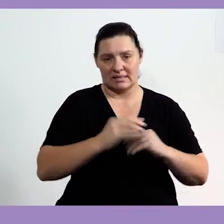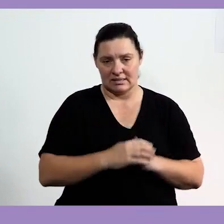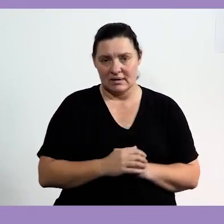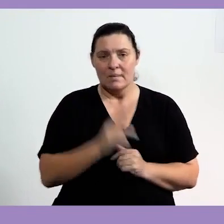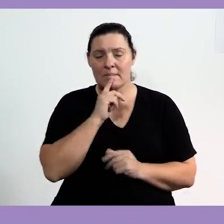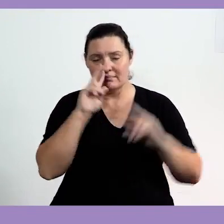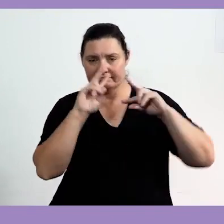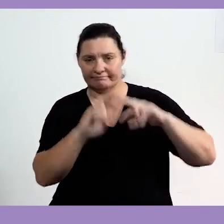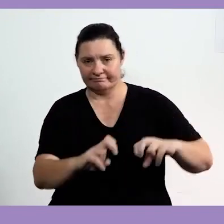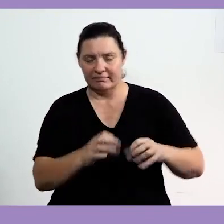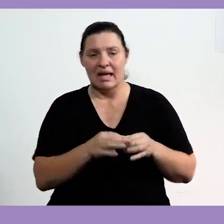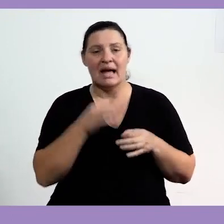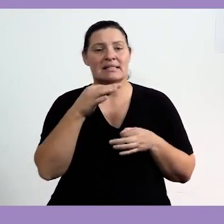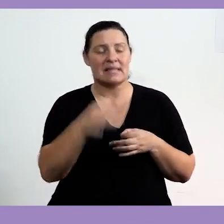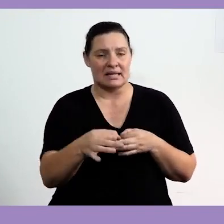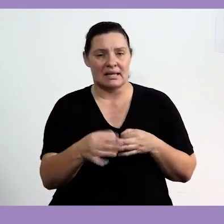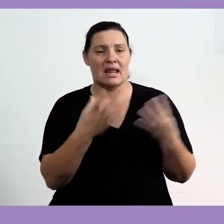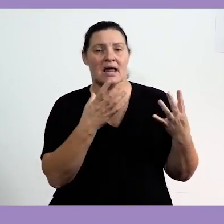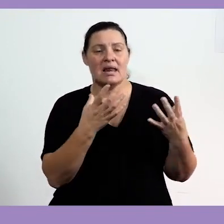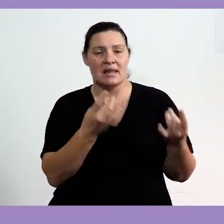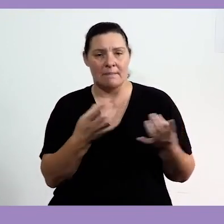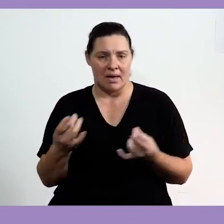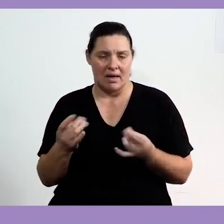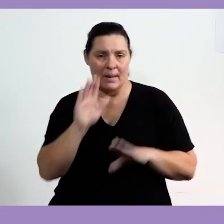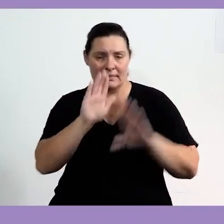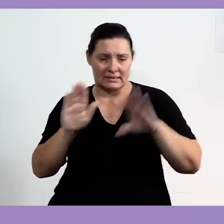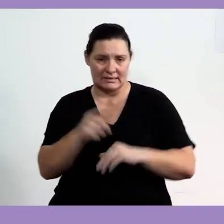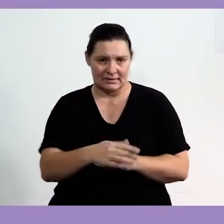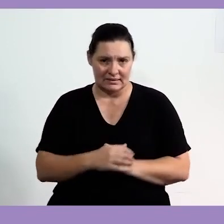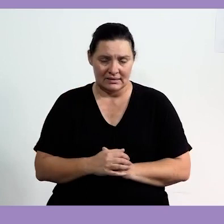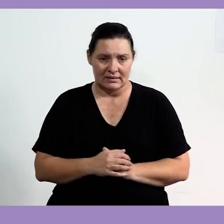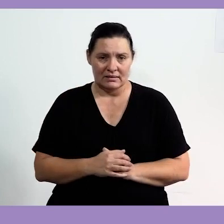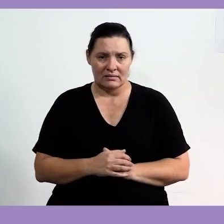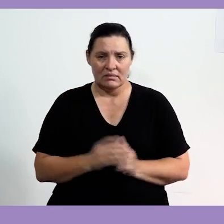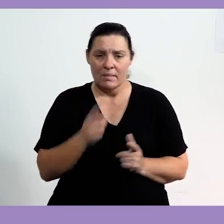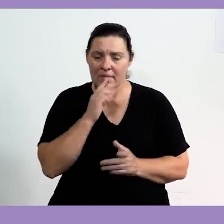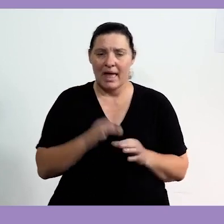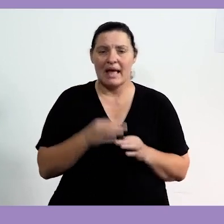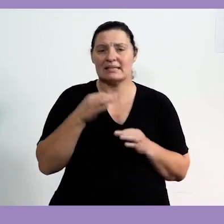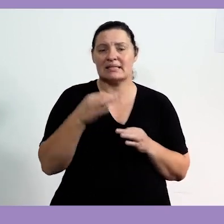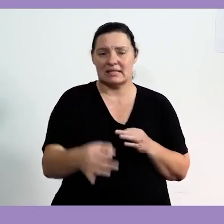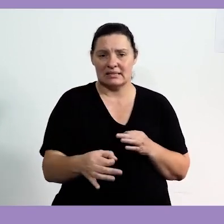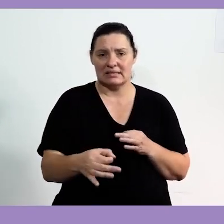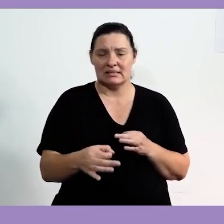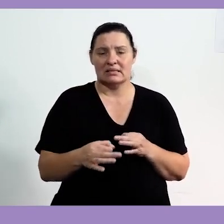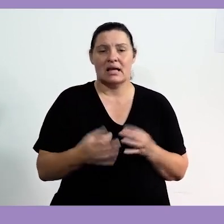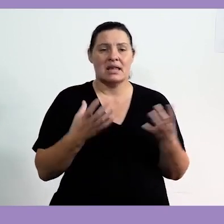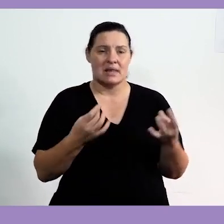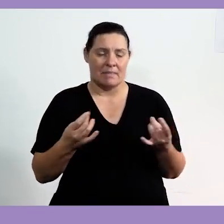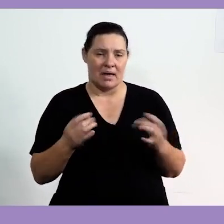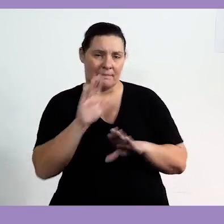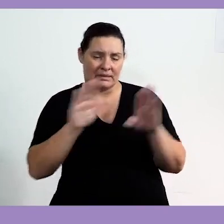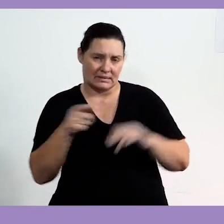lesson, and that is investigating and extending numeric patterns. So let's extend the